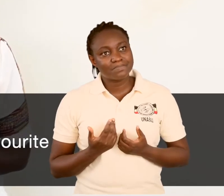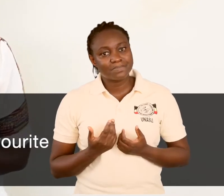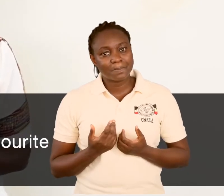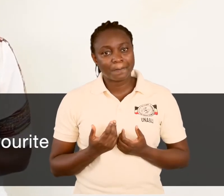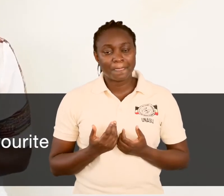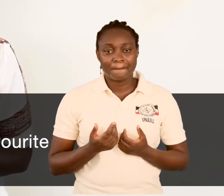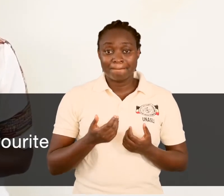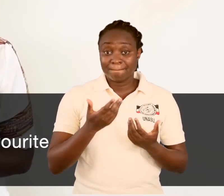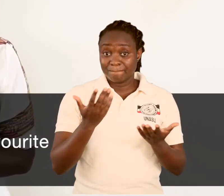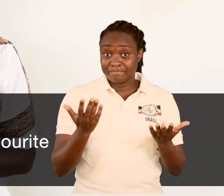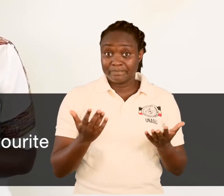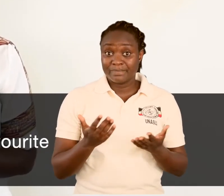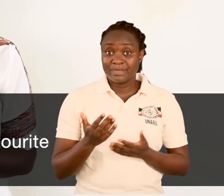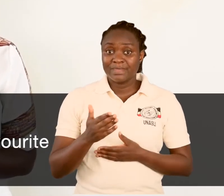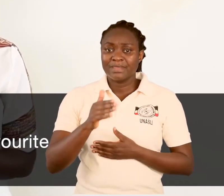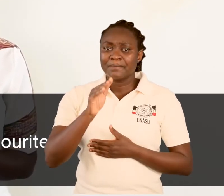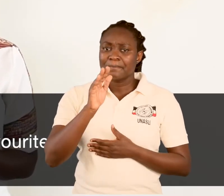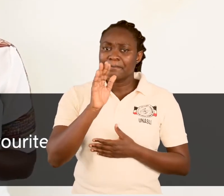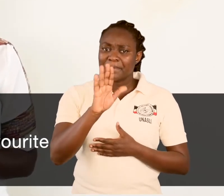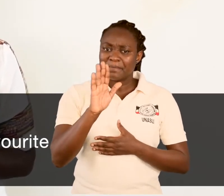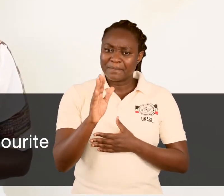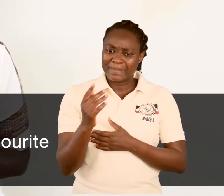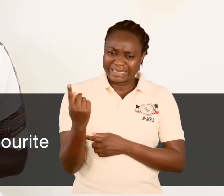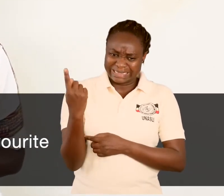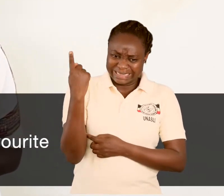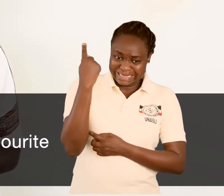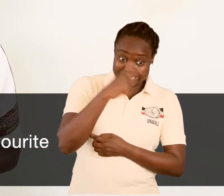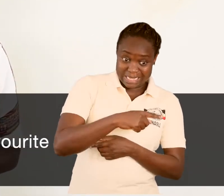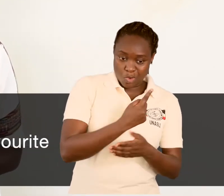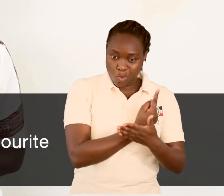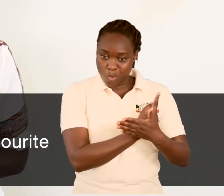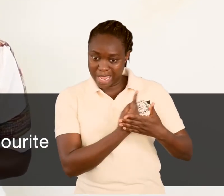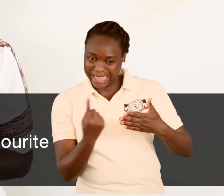Write down your favorite day of the week.